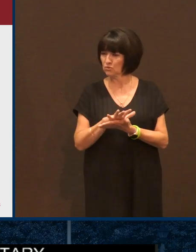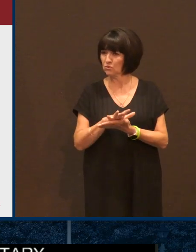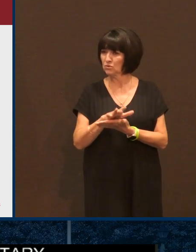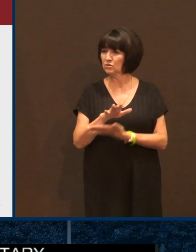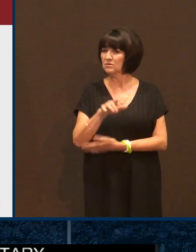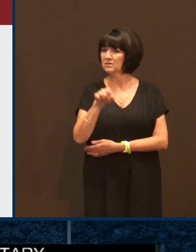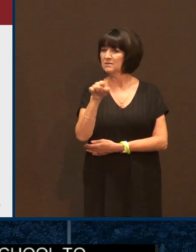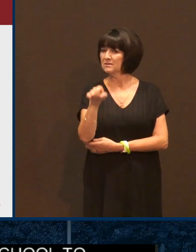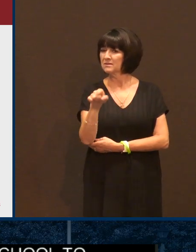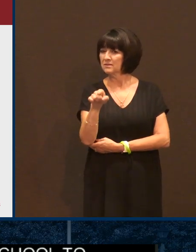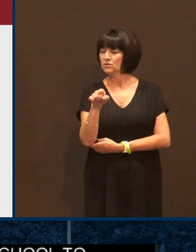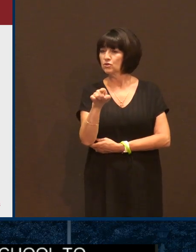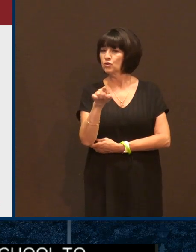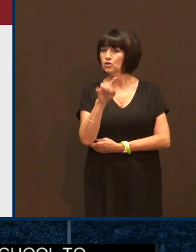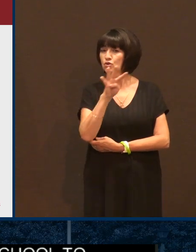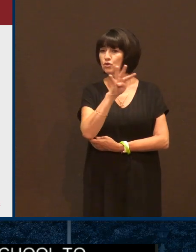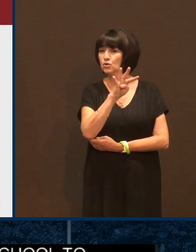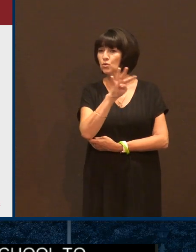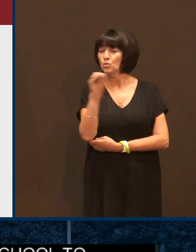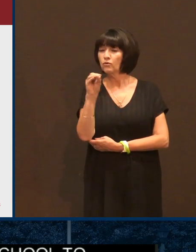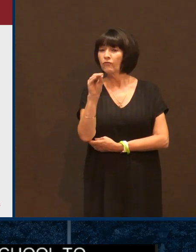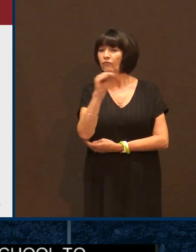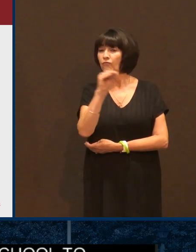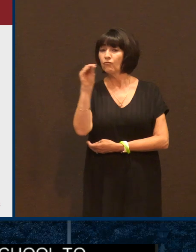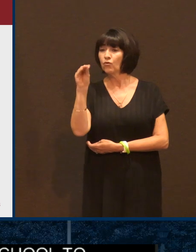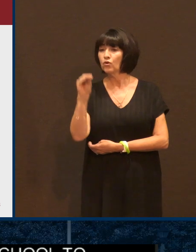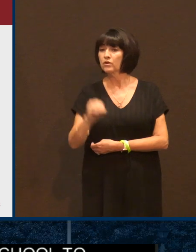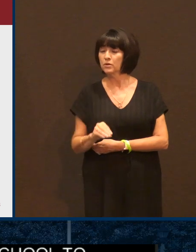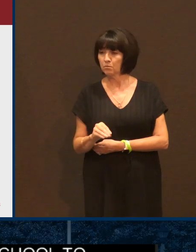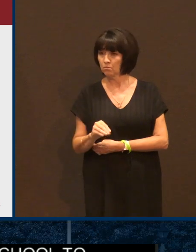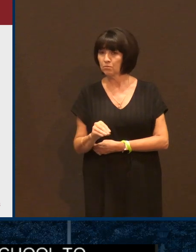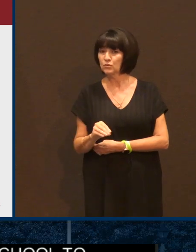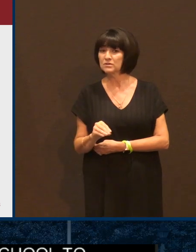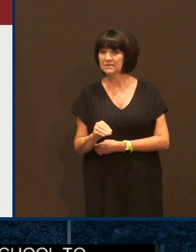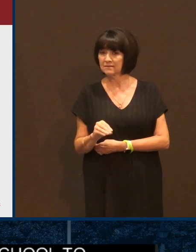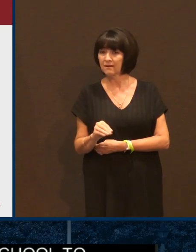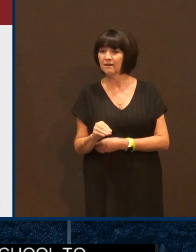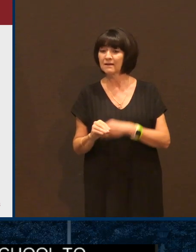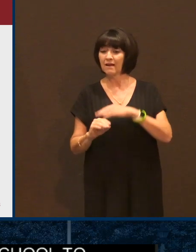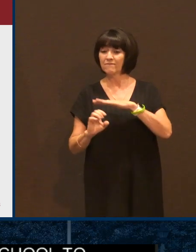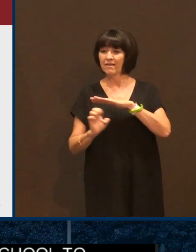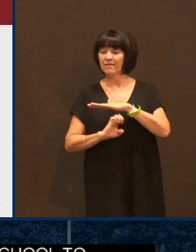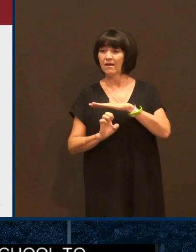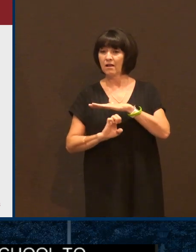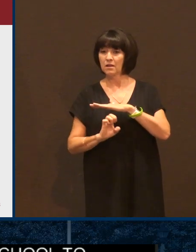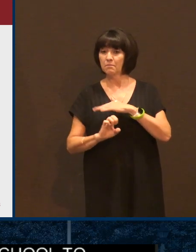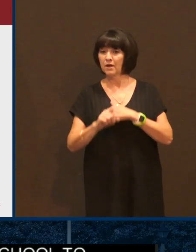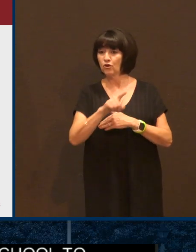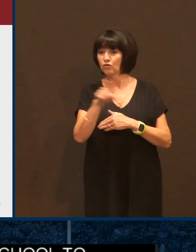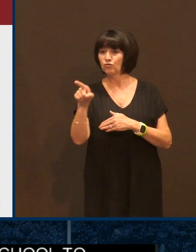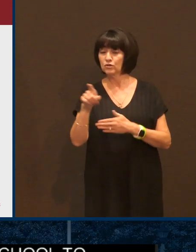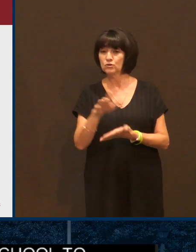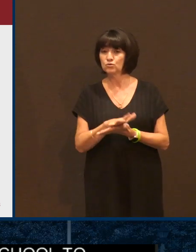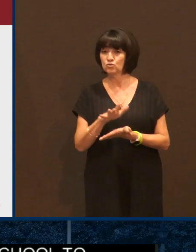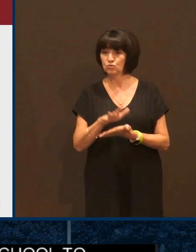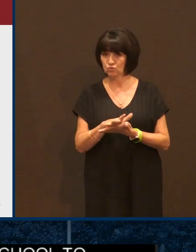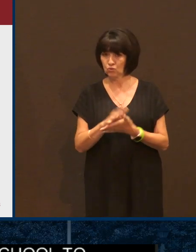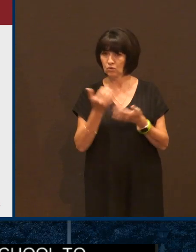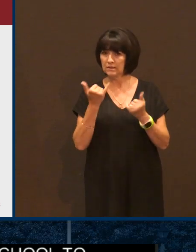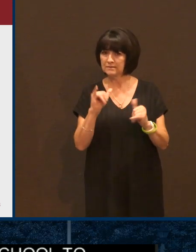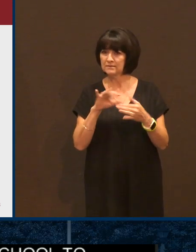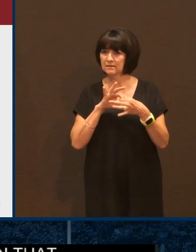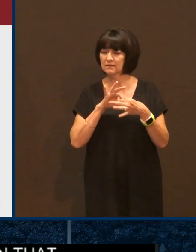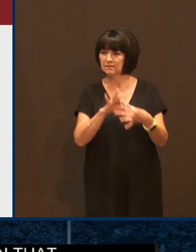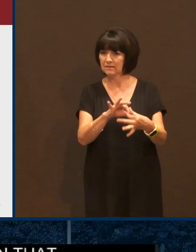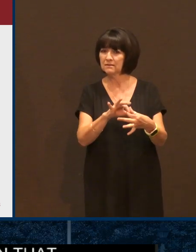40% of elementary school students in that school had remained engaged in remote learning by the end of the school year. For me,